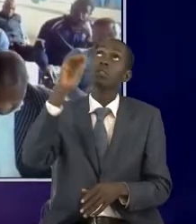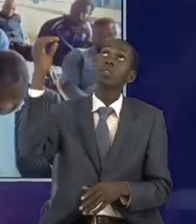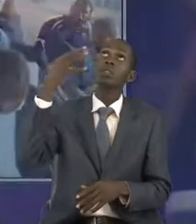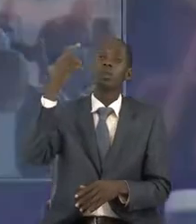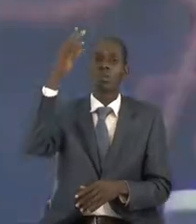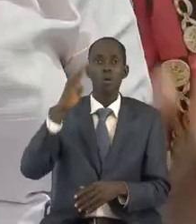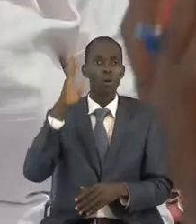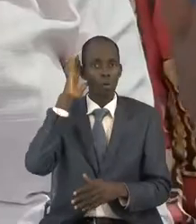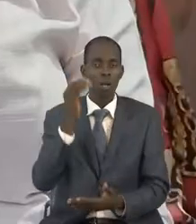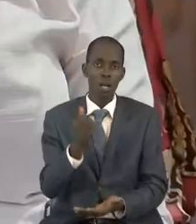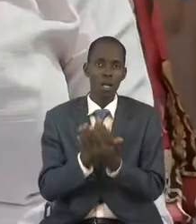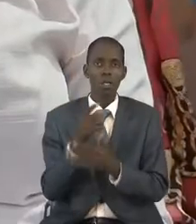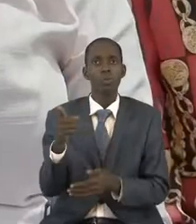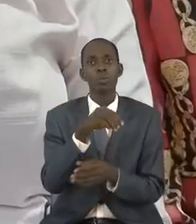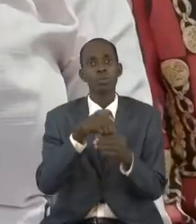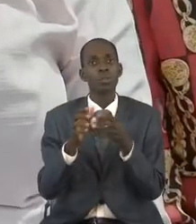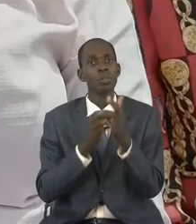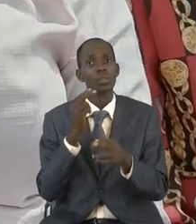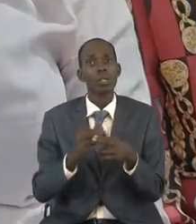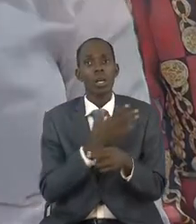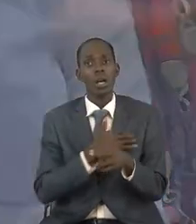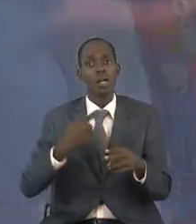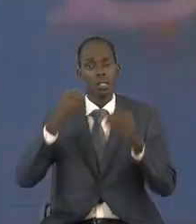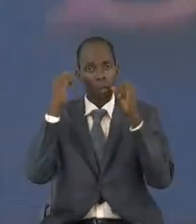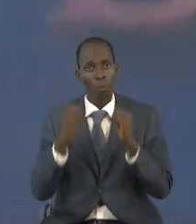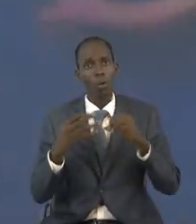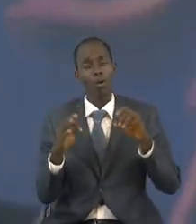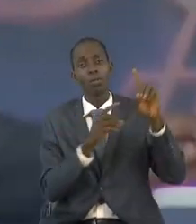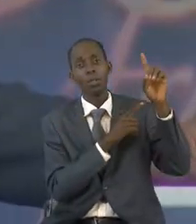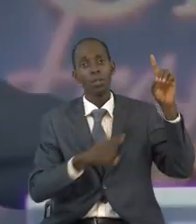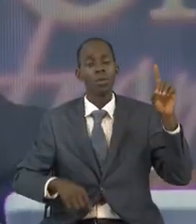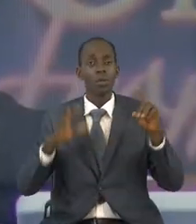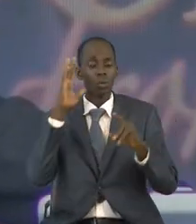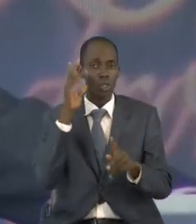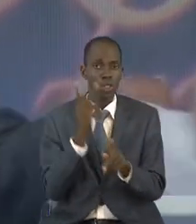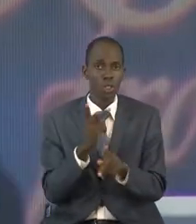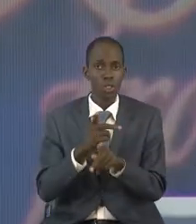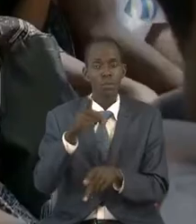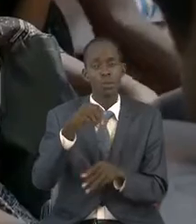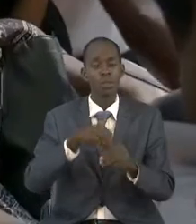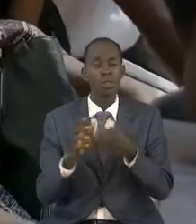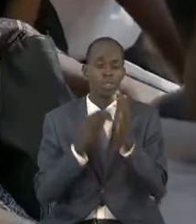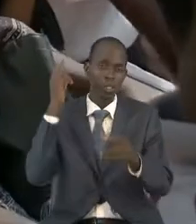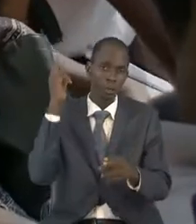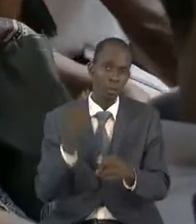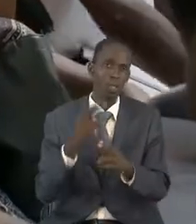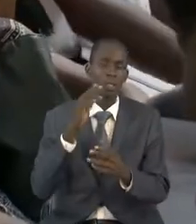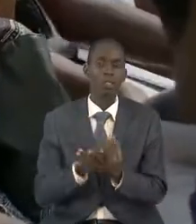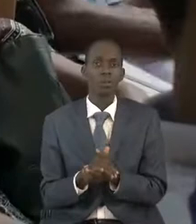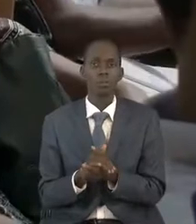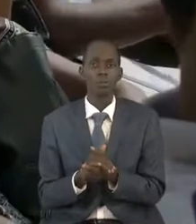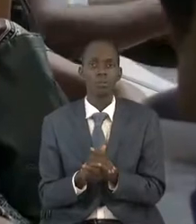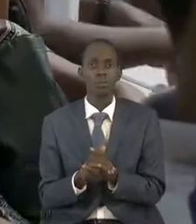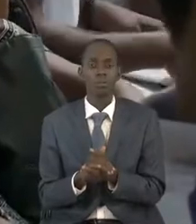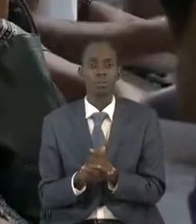you. And the power of the Lord will sustain you in Jesus' name. Look at number